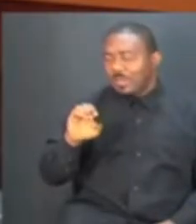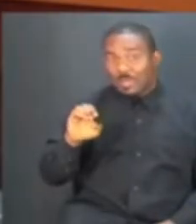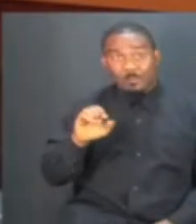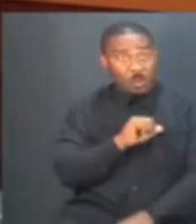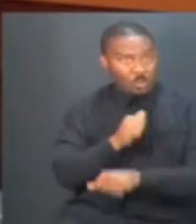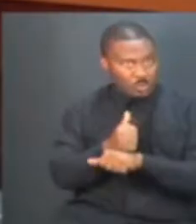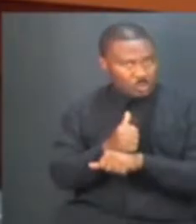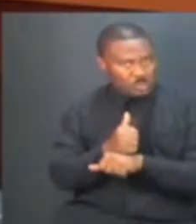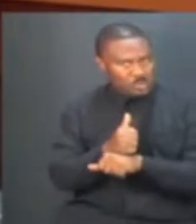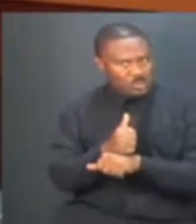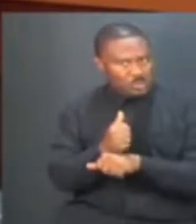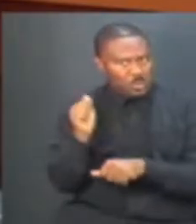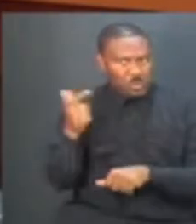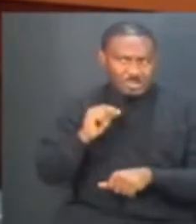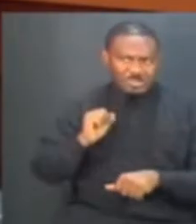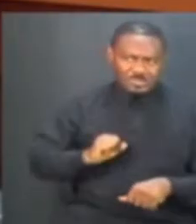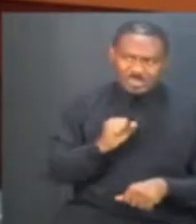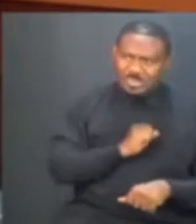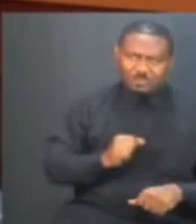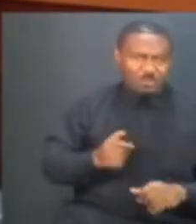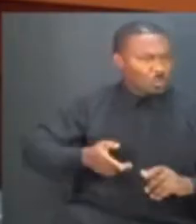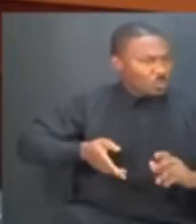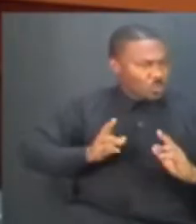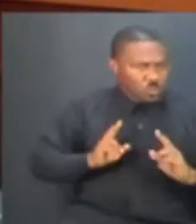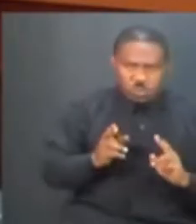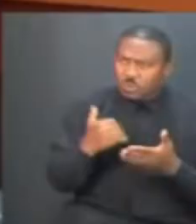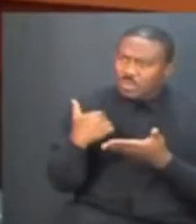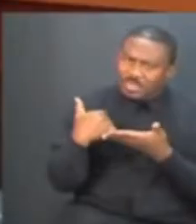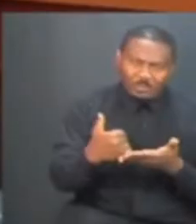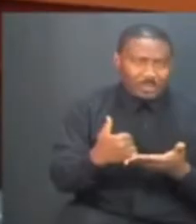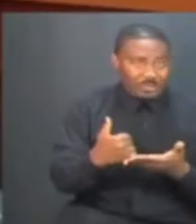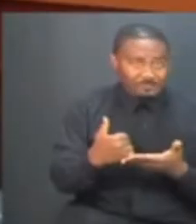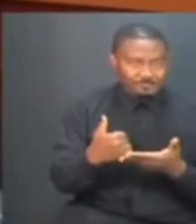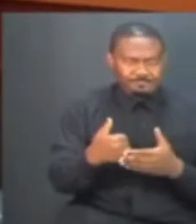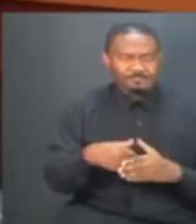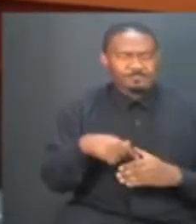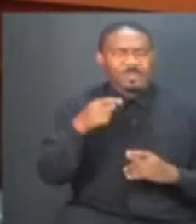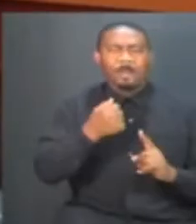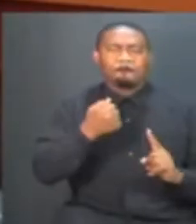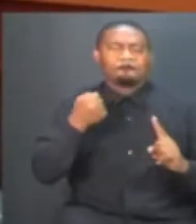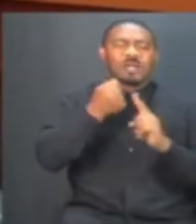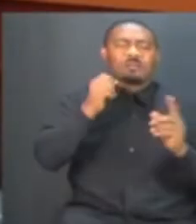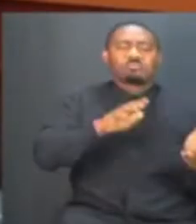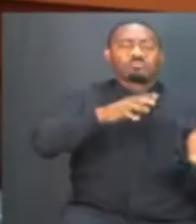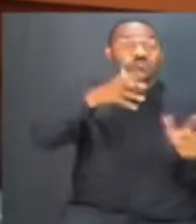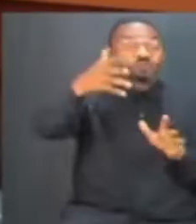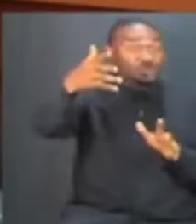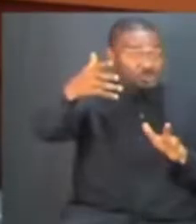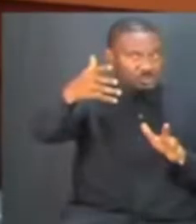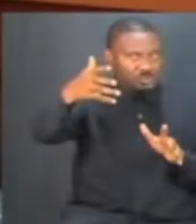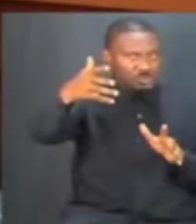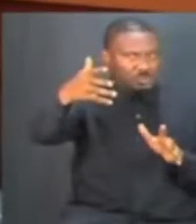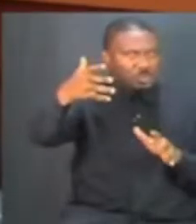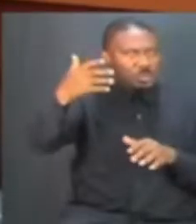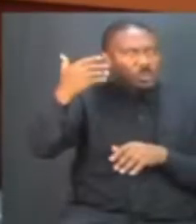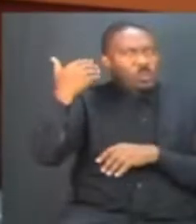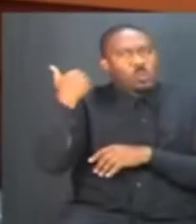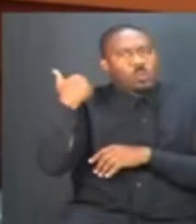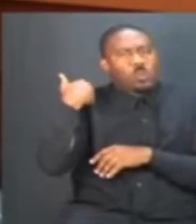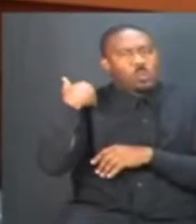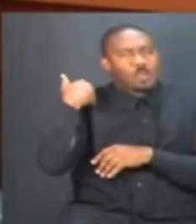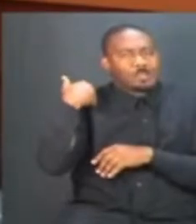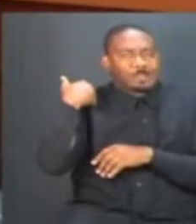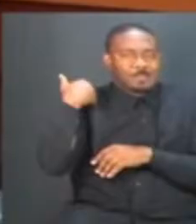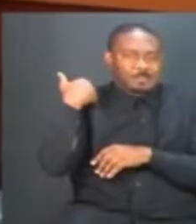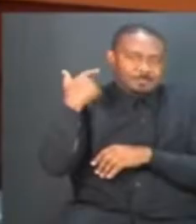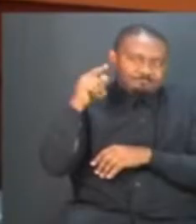response. Mr. Speaker, this painful tragedy serves as yet another reminder of the urgent need